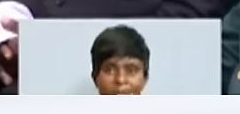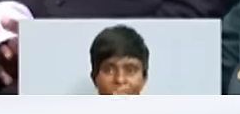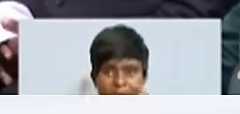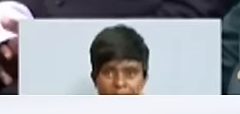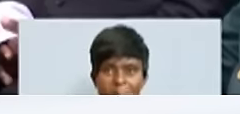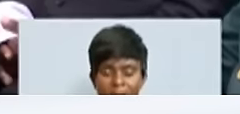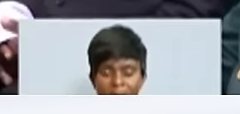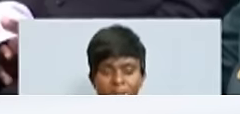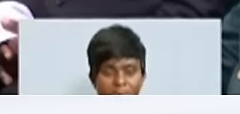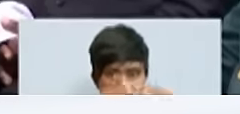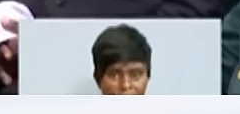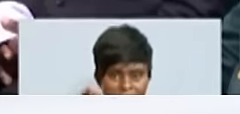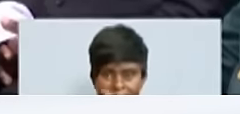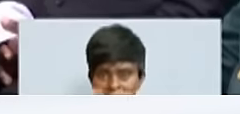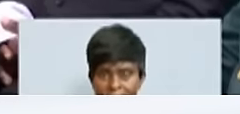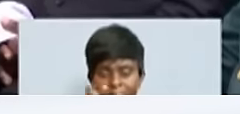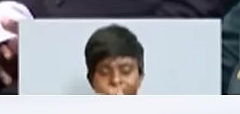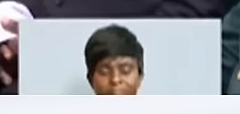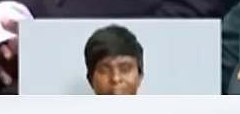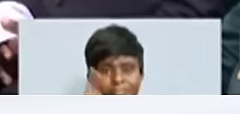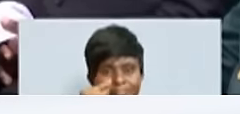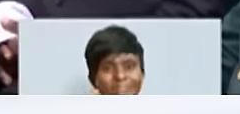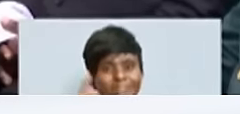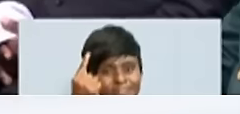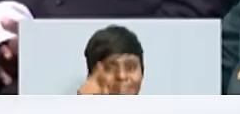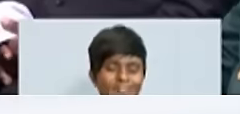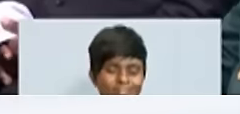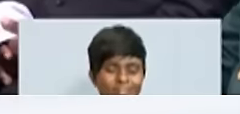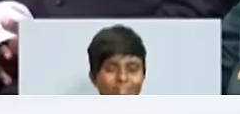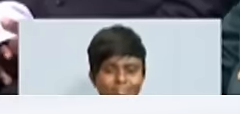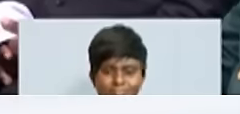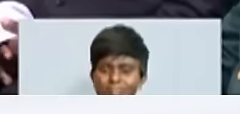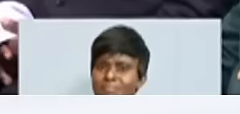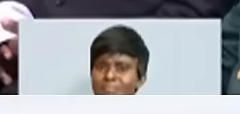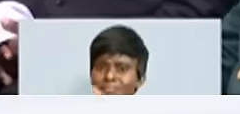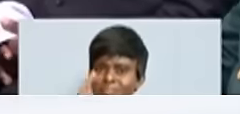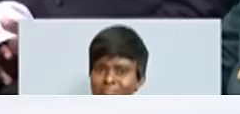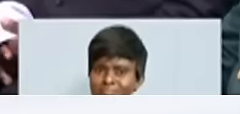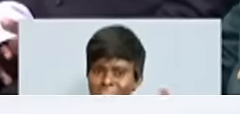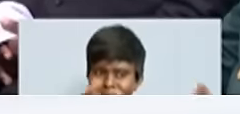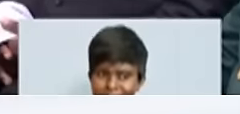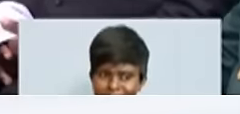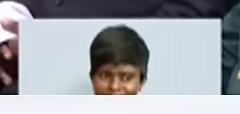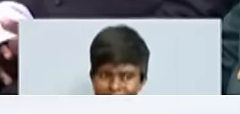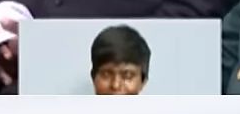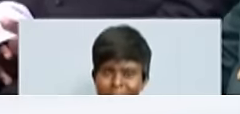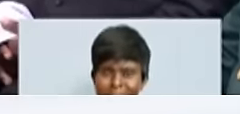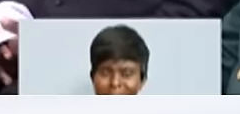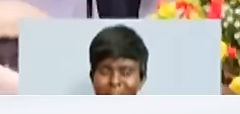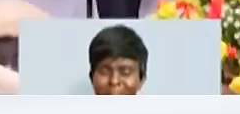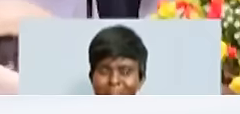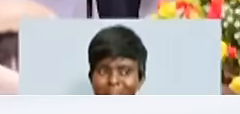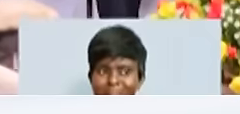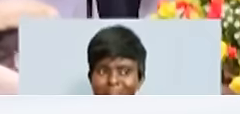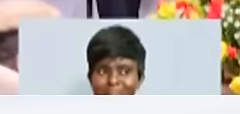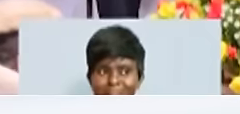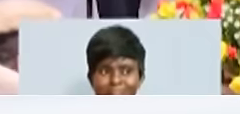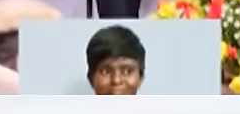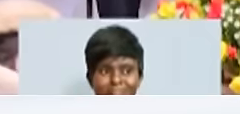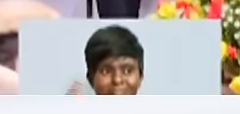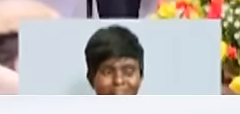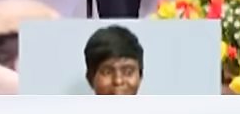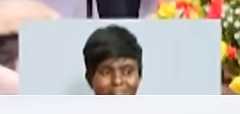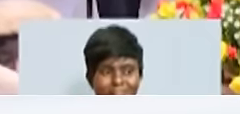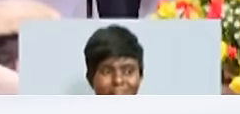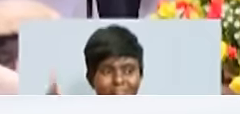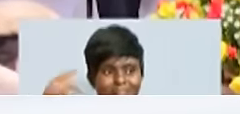the release of these funds. For the first time, it does not matter which constituents, which